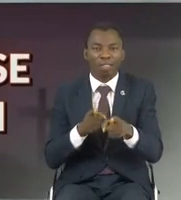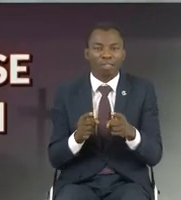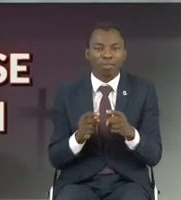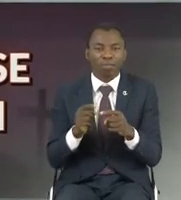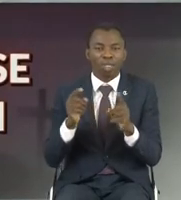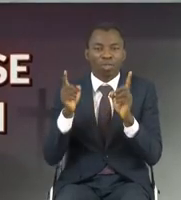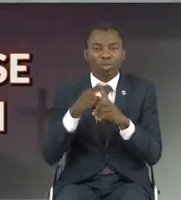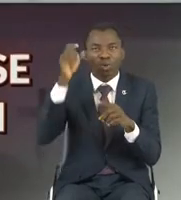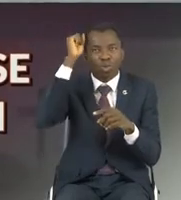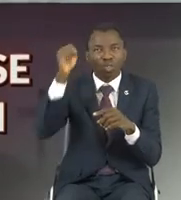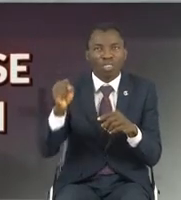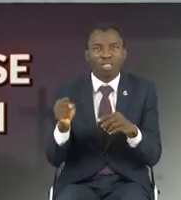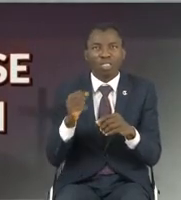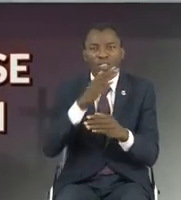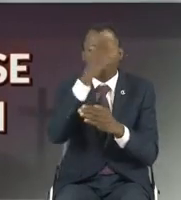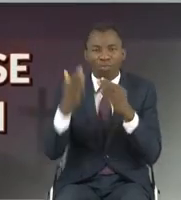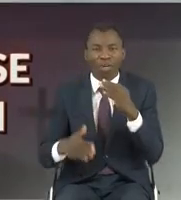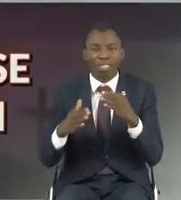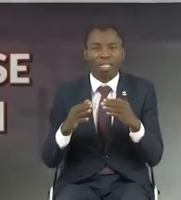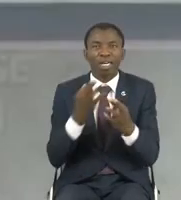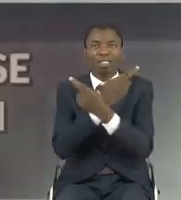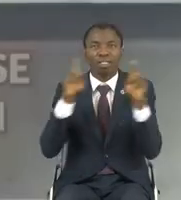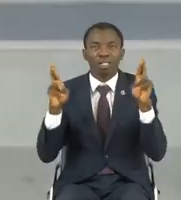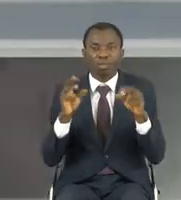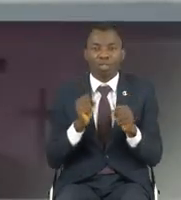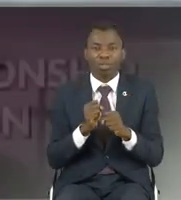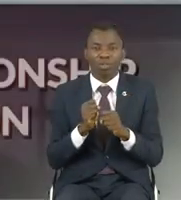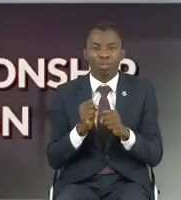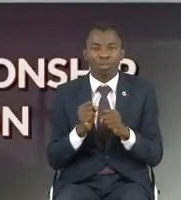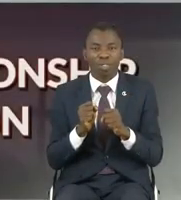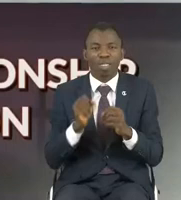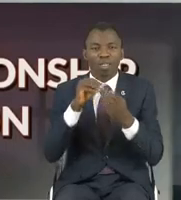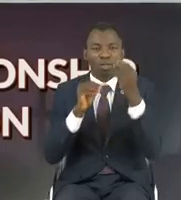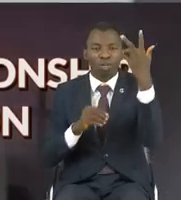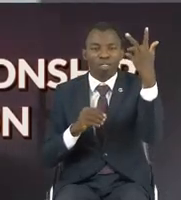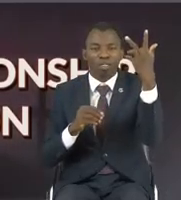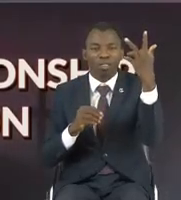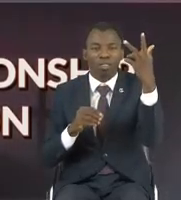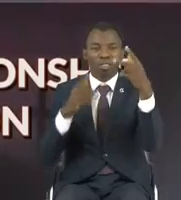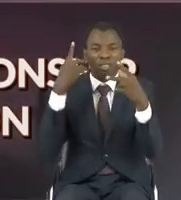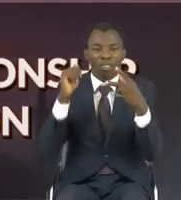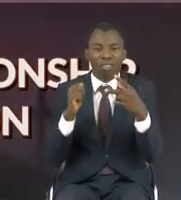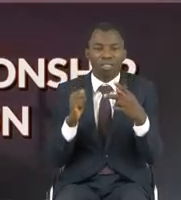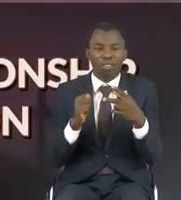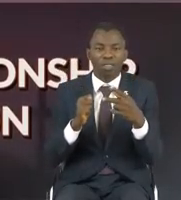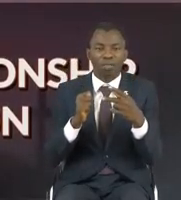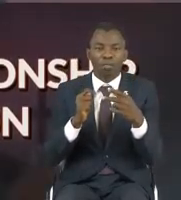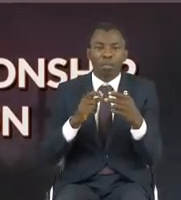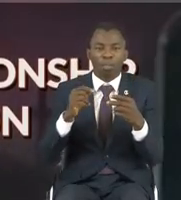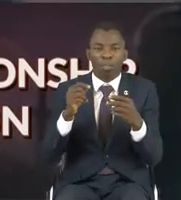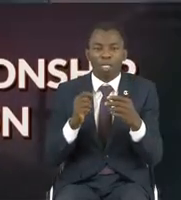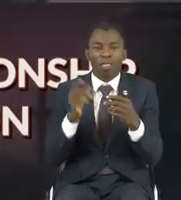consummate redemption. Number three, final, the prioritized discipleship.